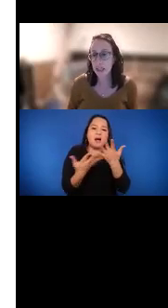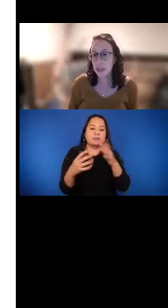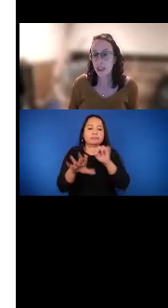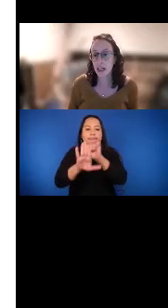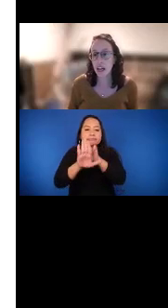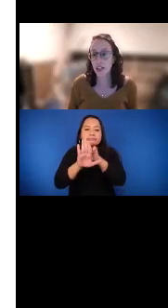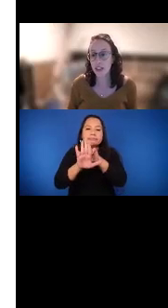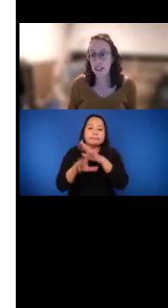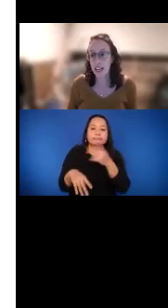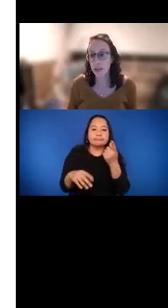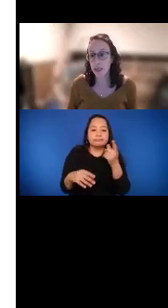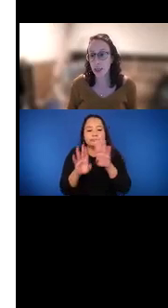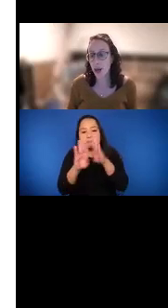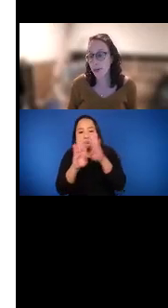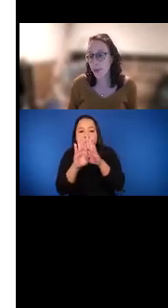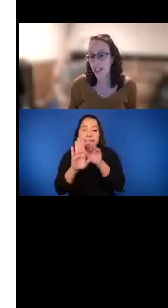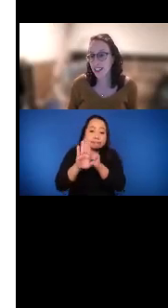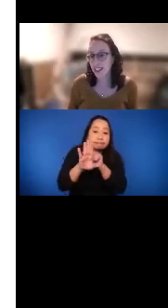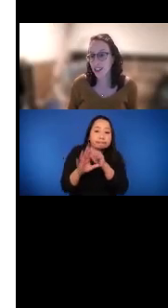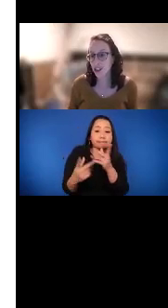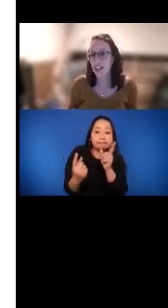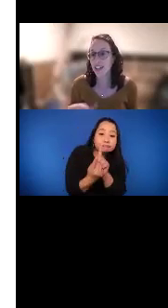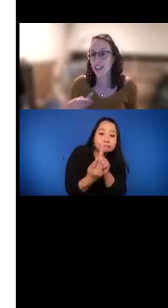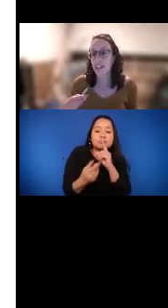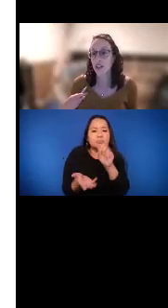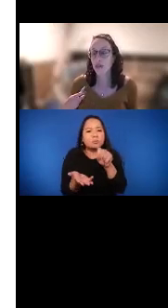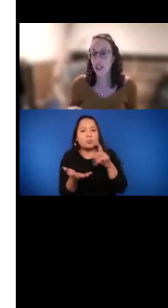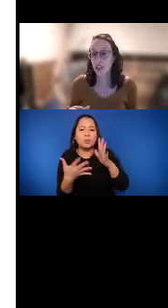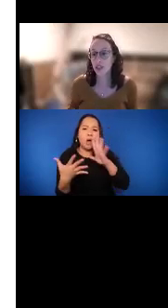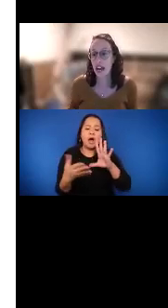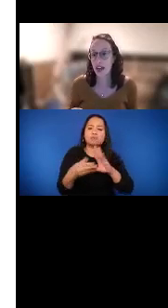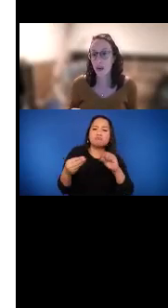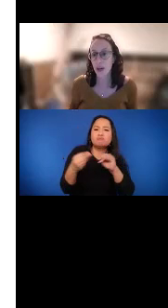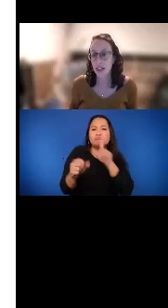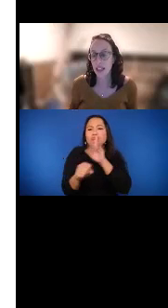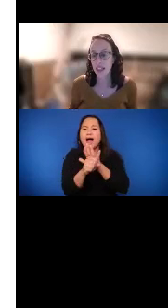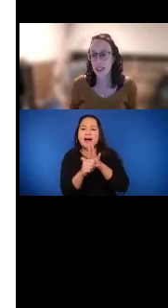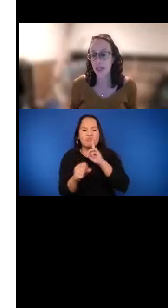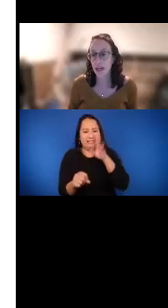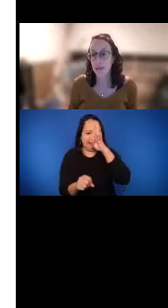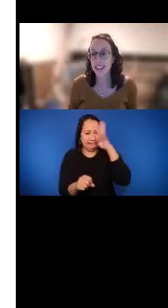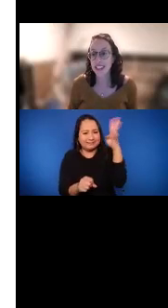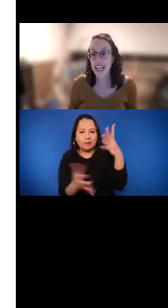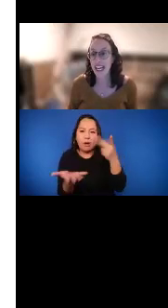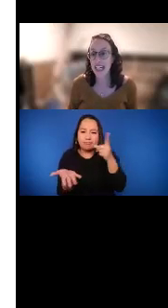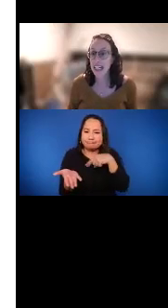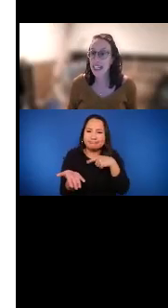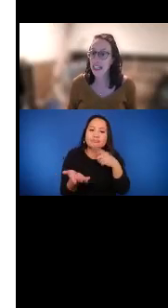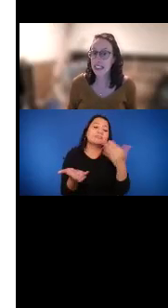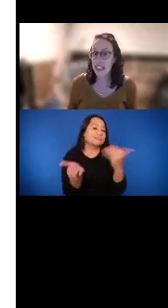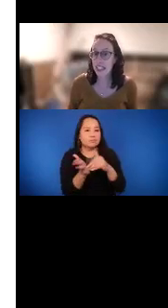again, similar to other scams, they're probably going to try to rush you to act quickly. So they might